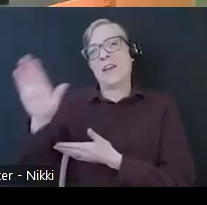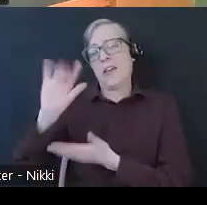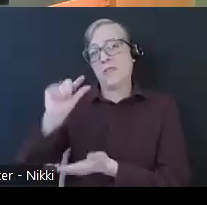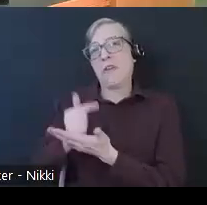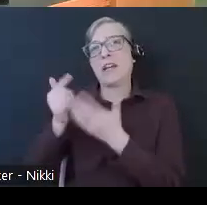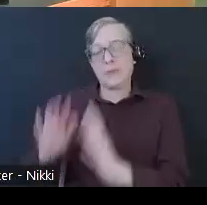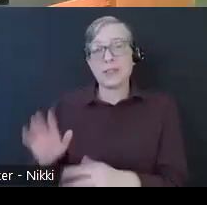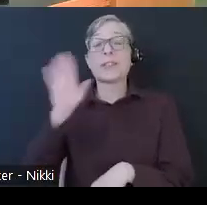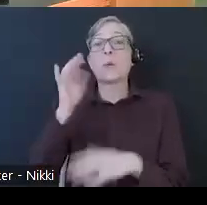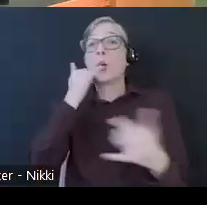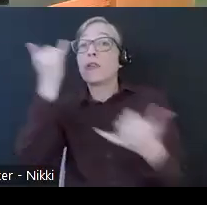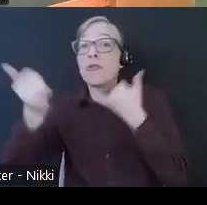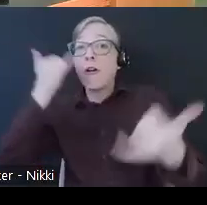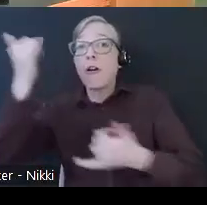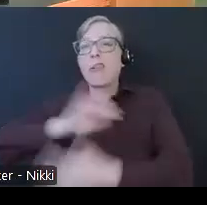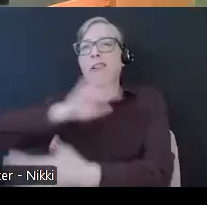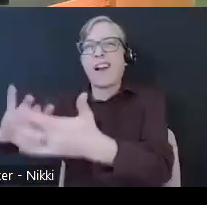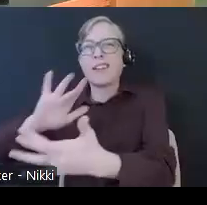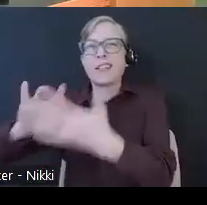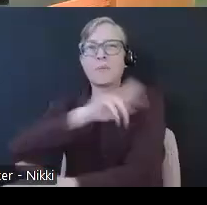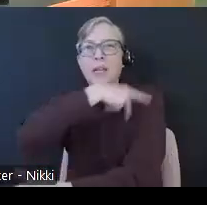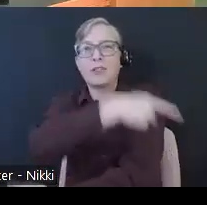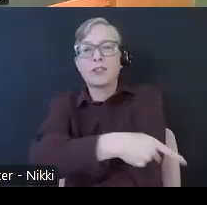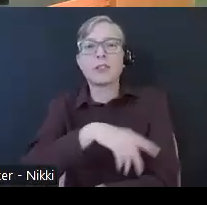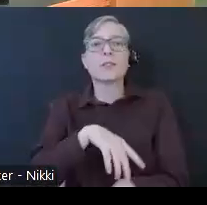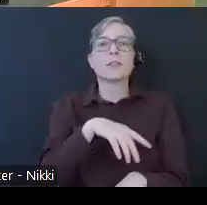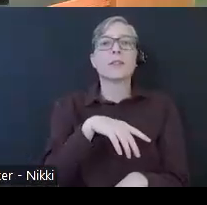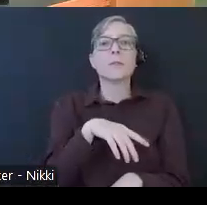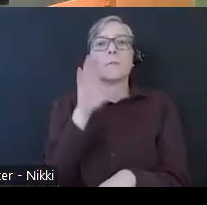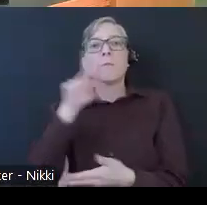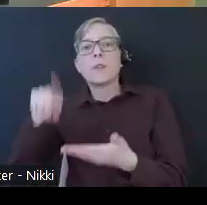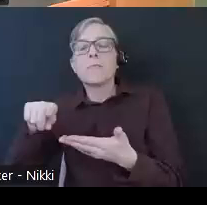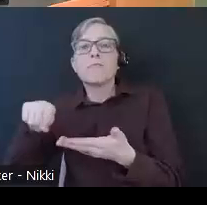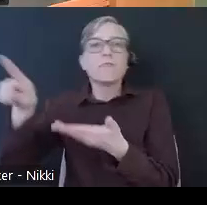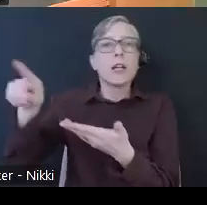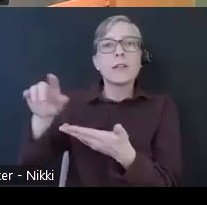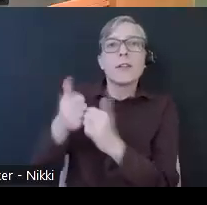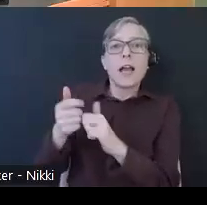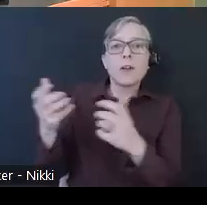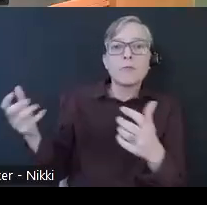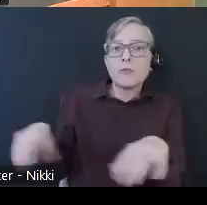administer the PHQ or the GADs or so on, make treatment recommendations after